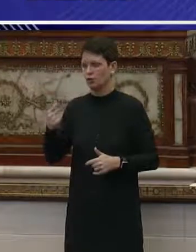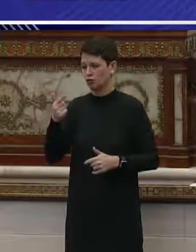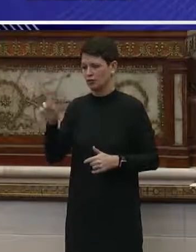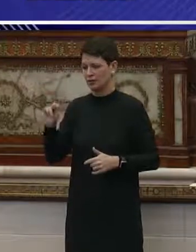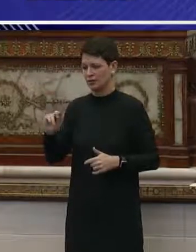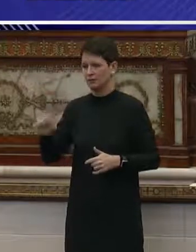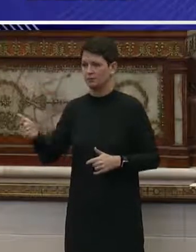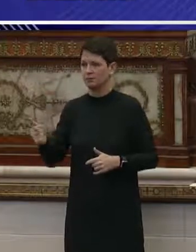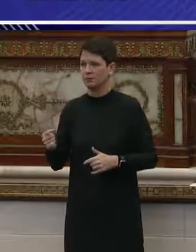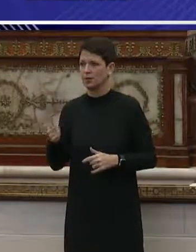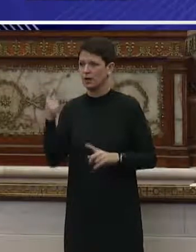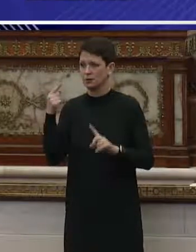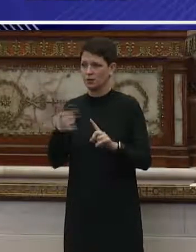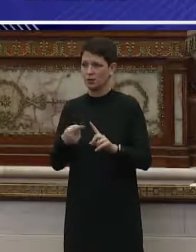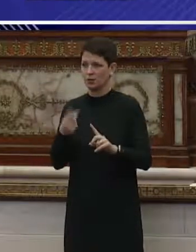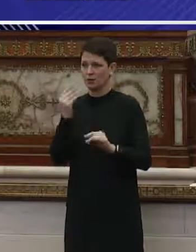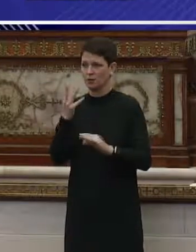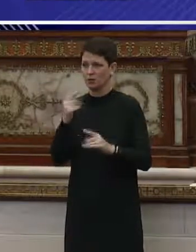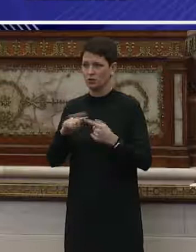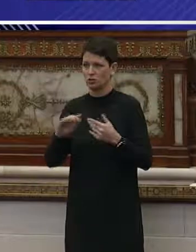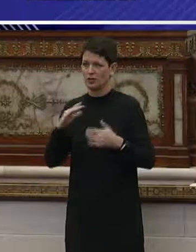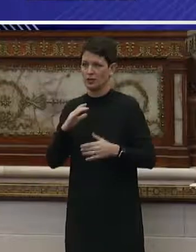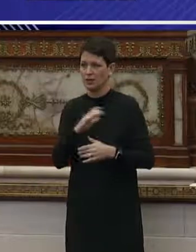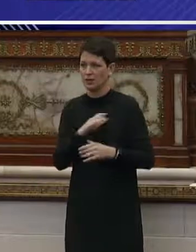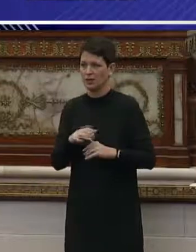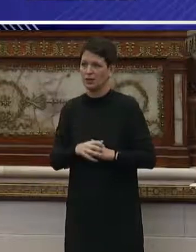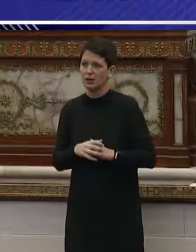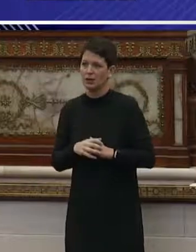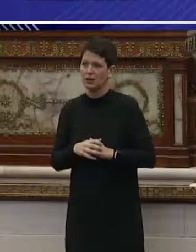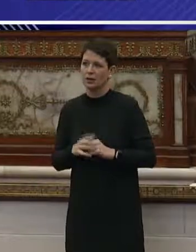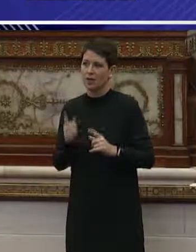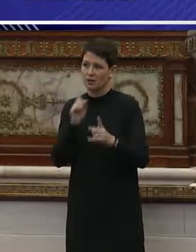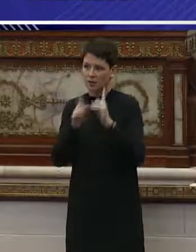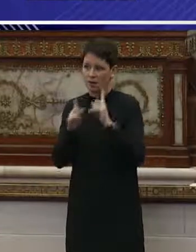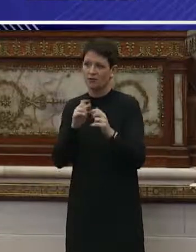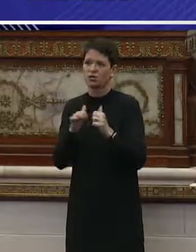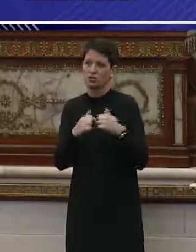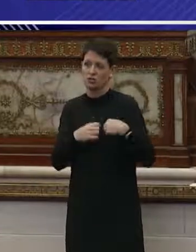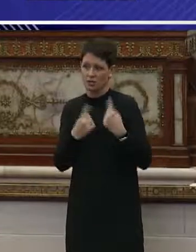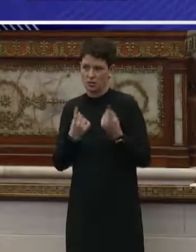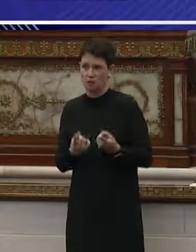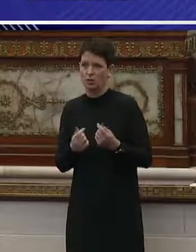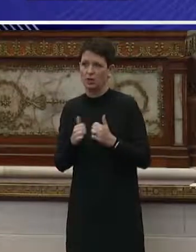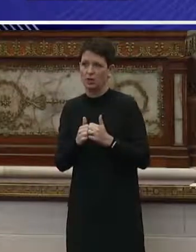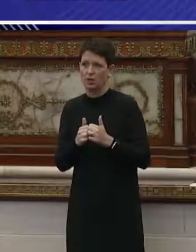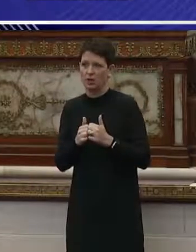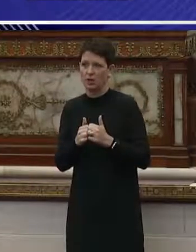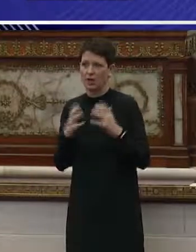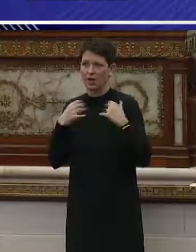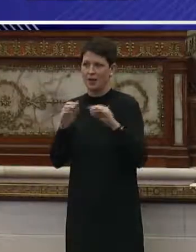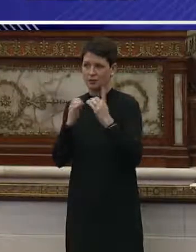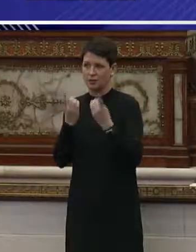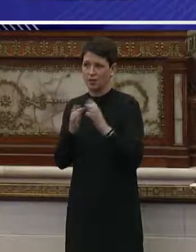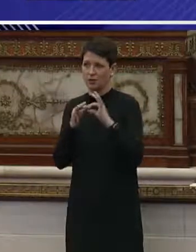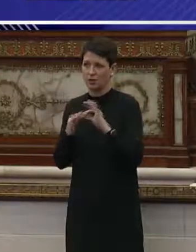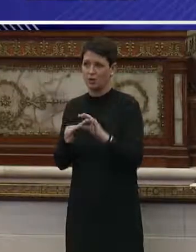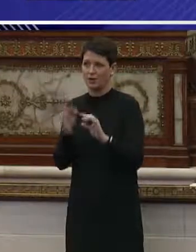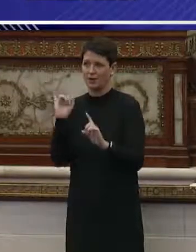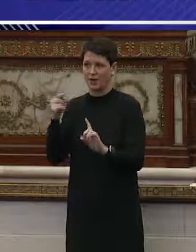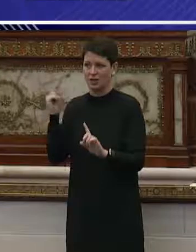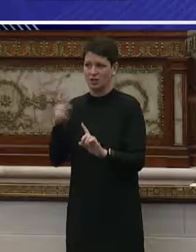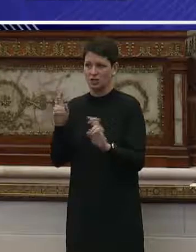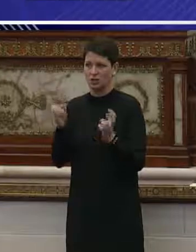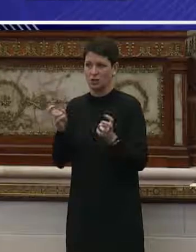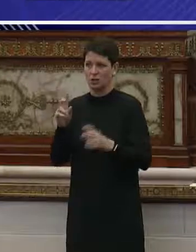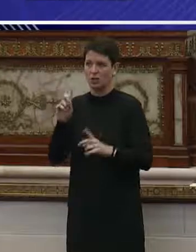Green. Yeah, I just want to provide a point of information to the committee. Sure. I've been in conversation with the health department regarding this very issue of